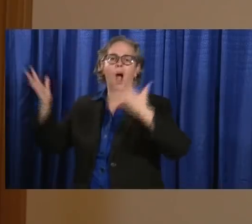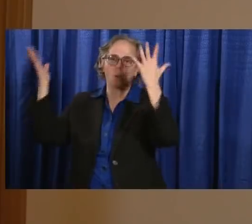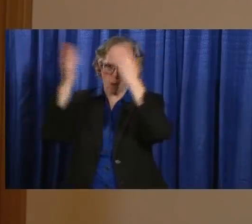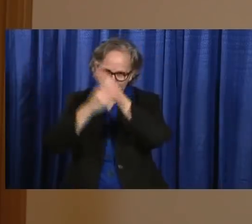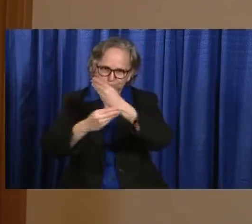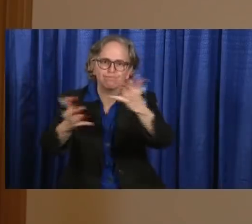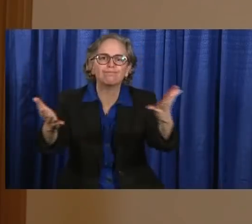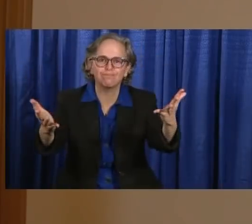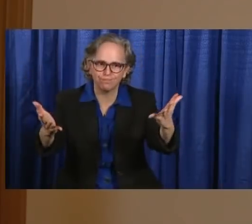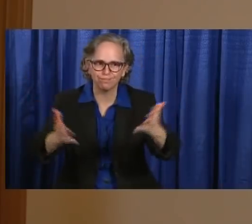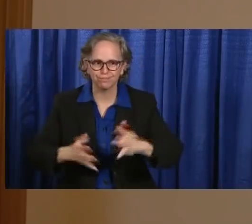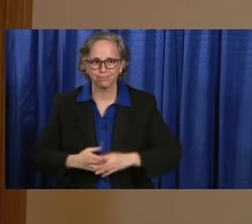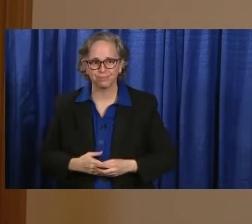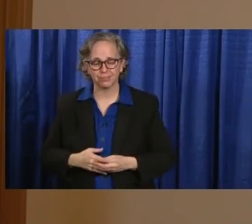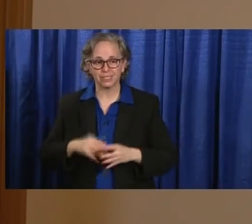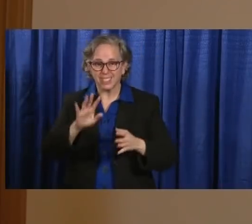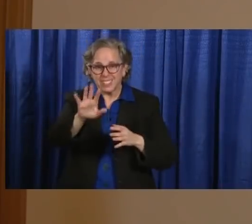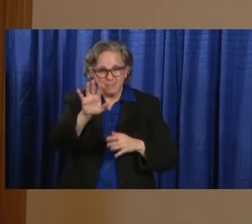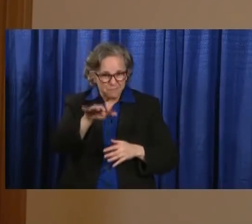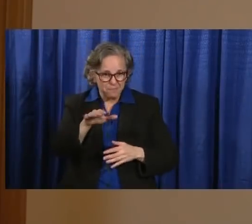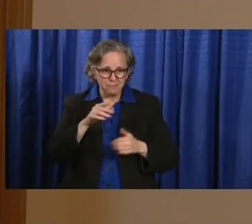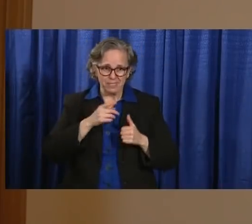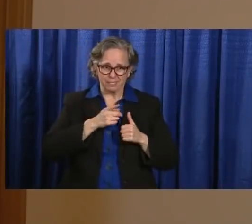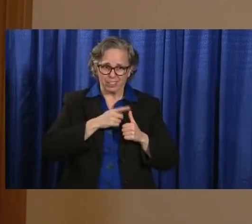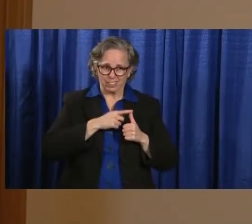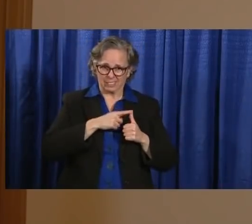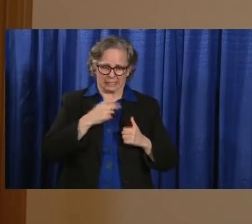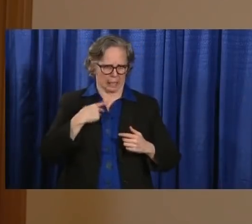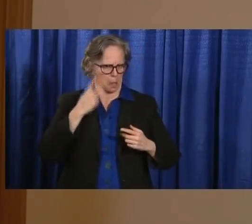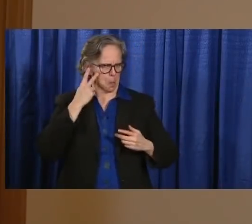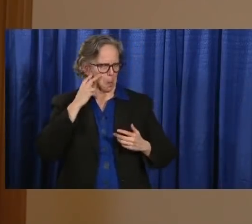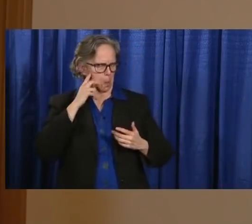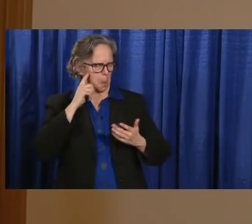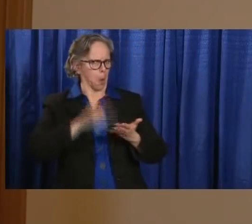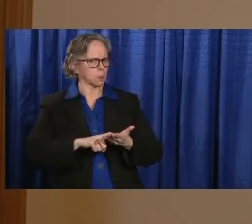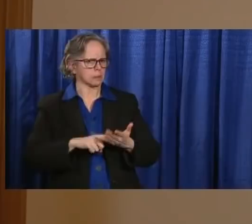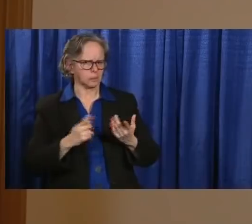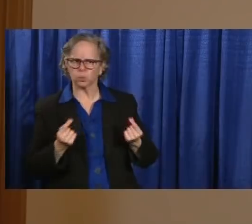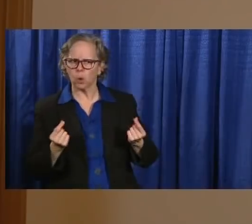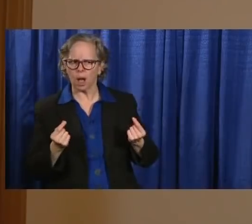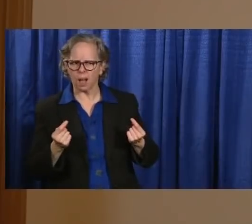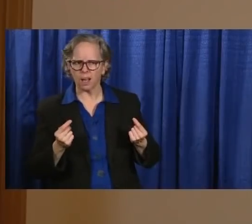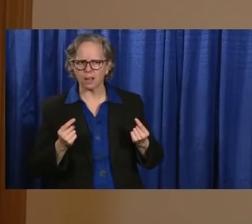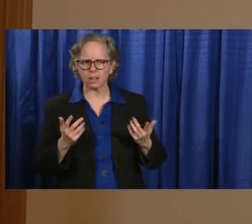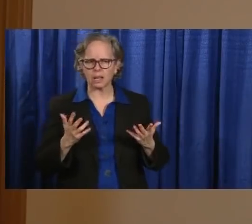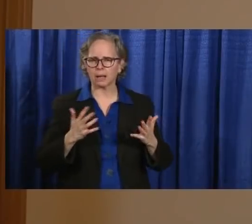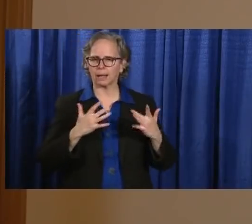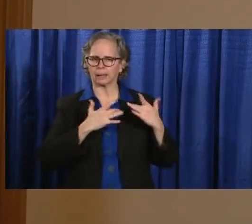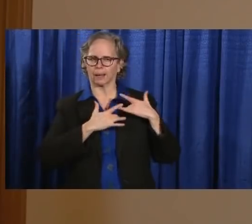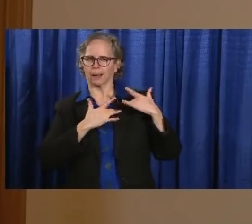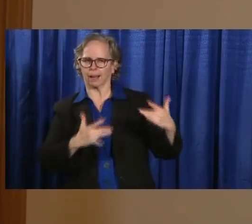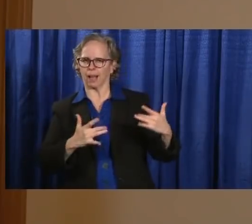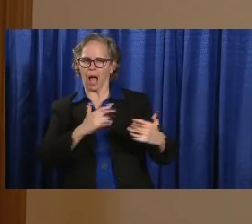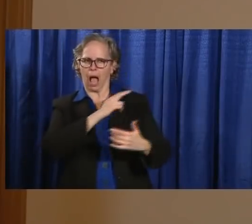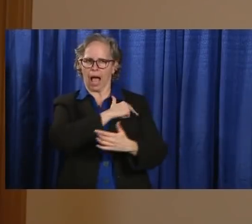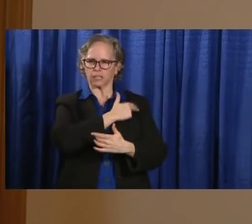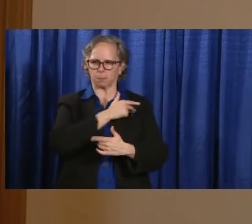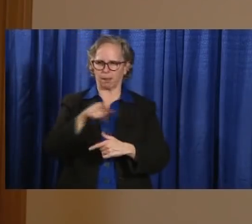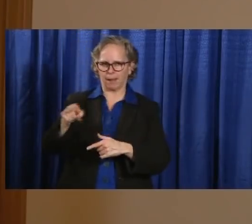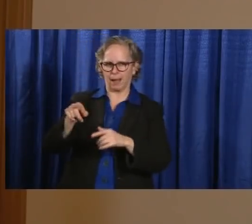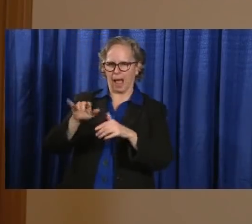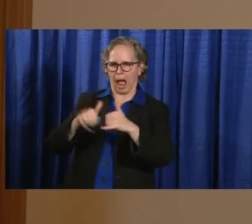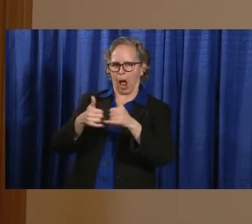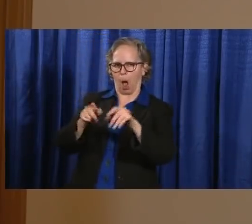are looking, first of all, we're already seeing some trends in hospitals about how long people stay. That will be very interesting to share. We're